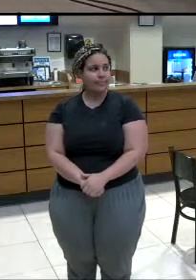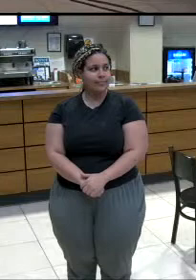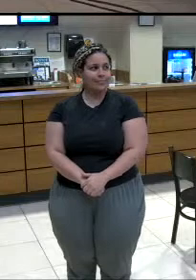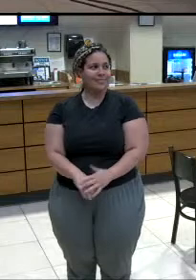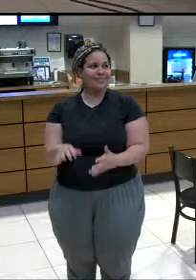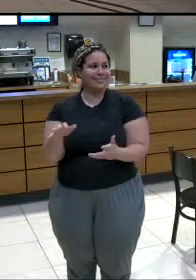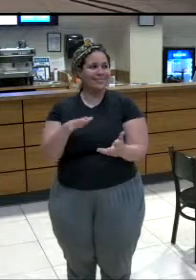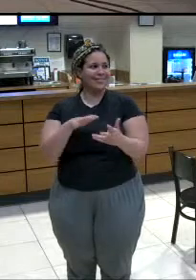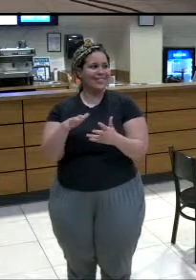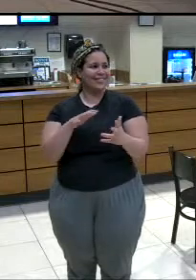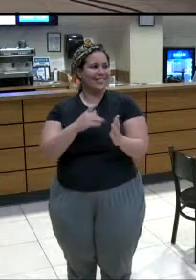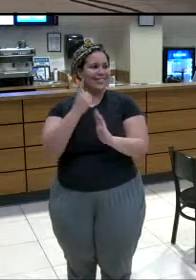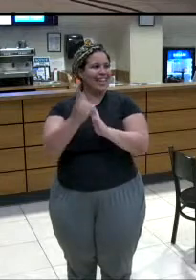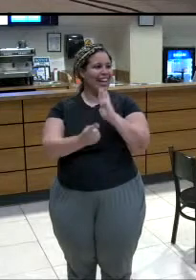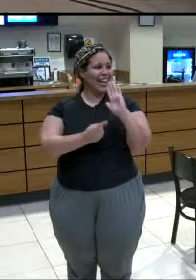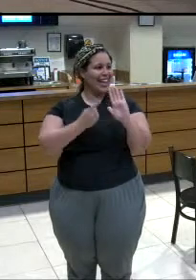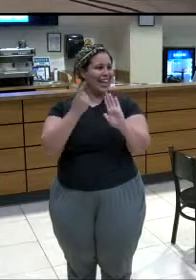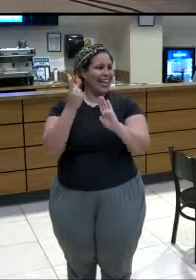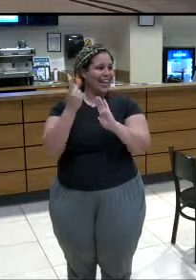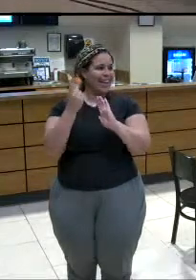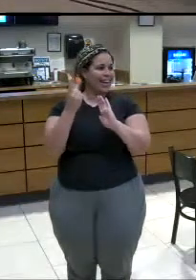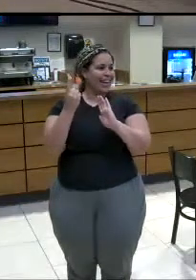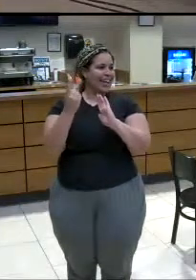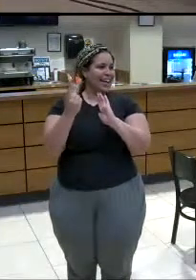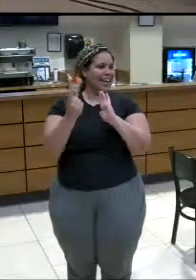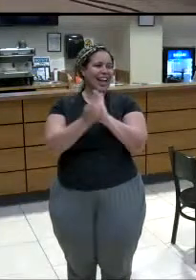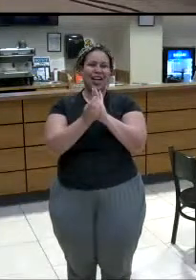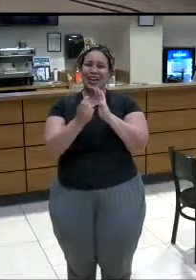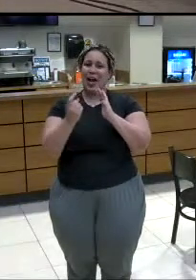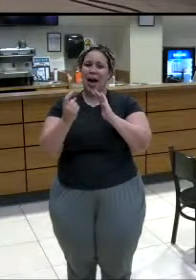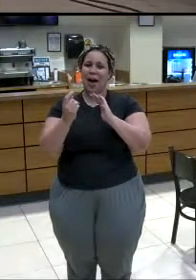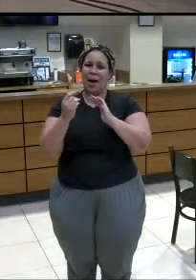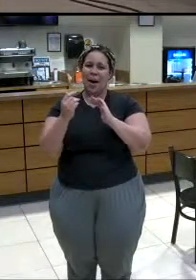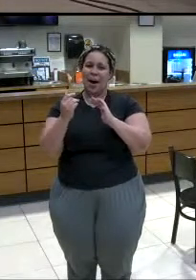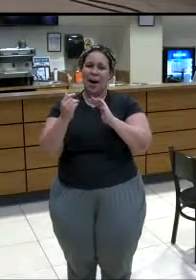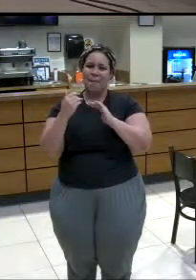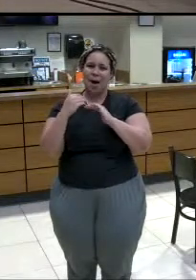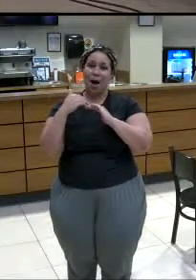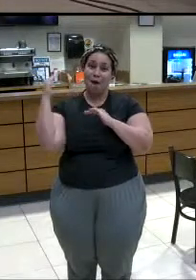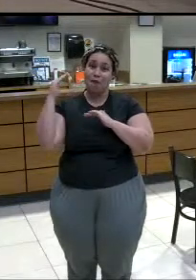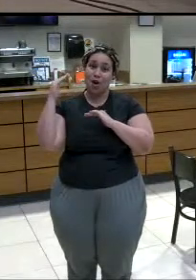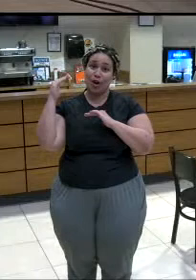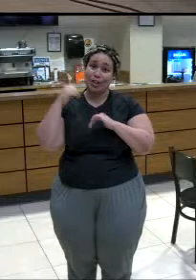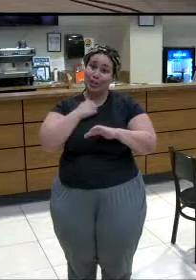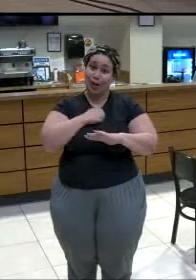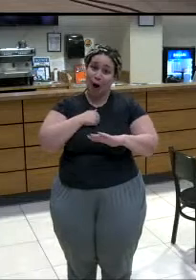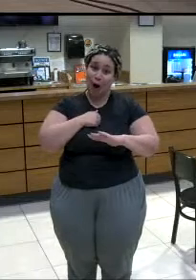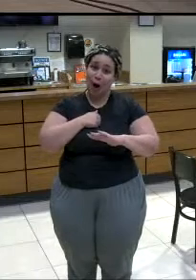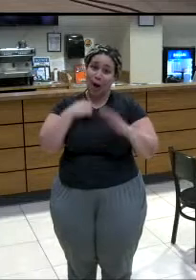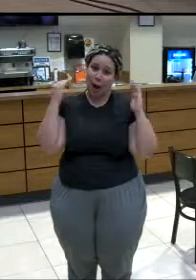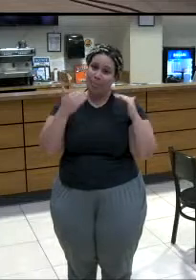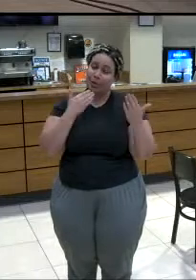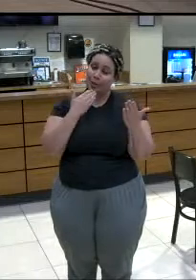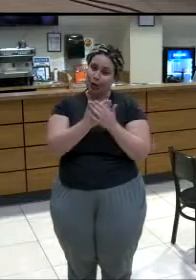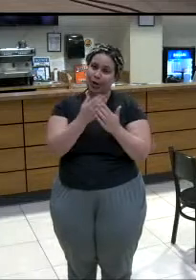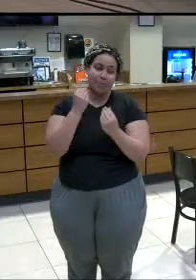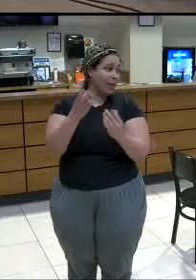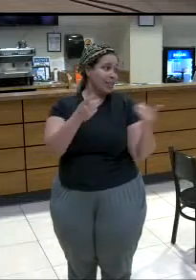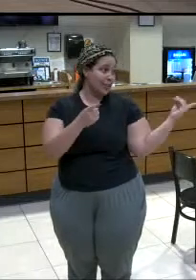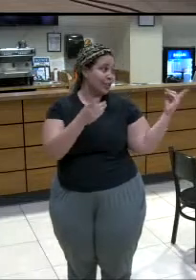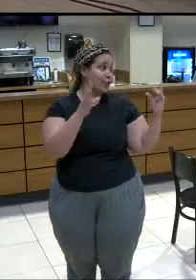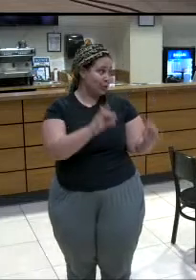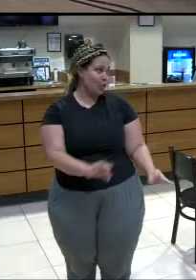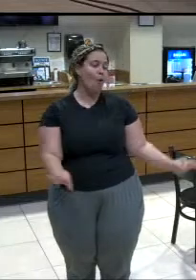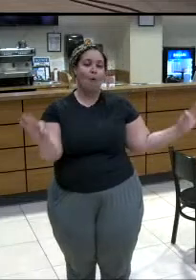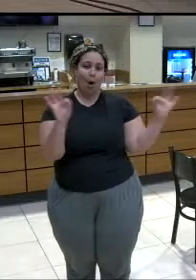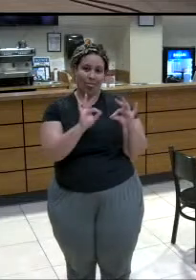That's it, an hour and so a lot of time over, sorry. But I hope it was good information and that you got. Yep.